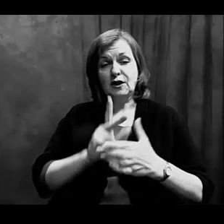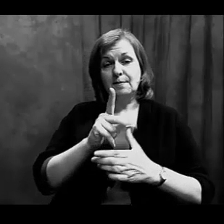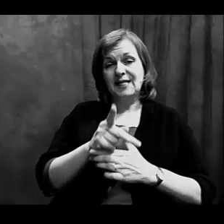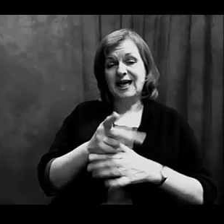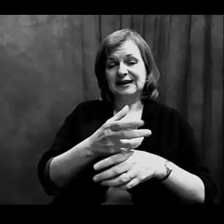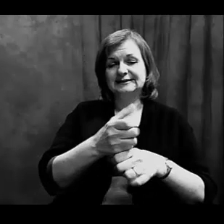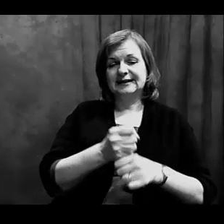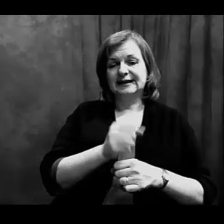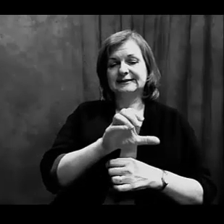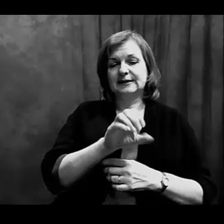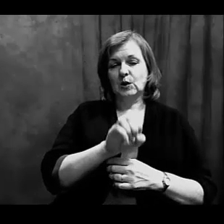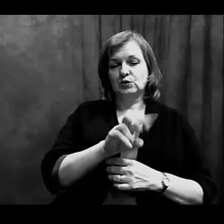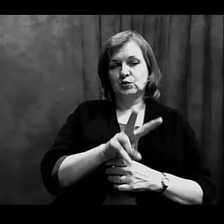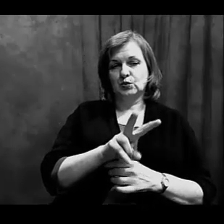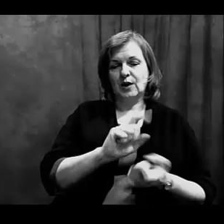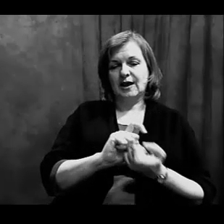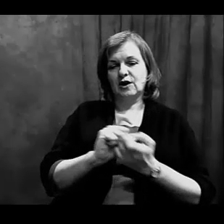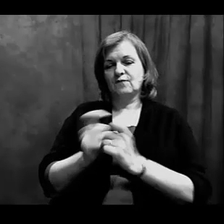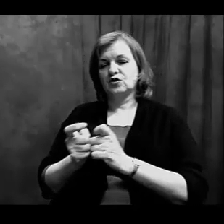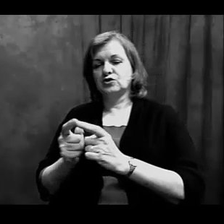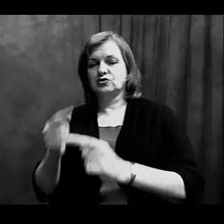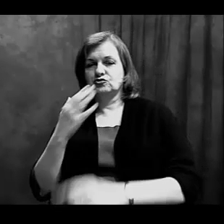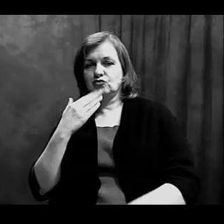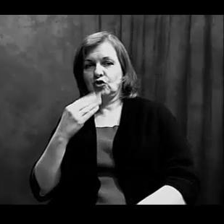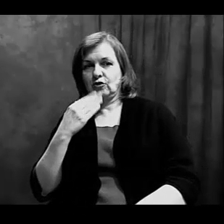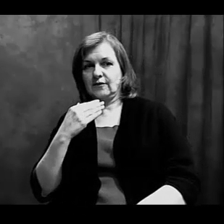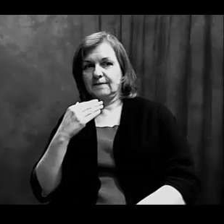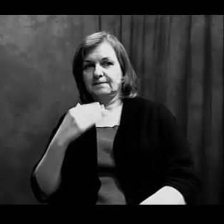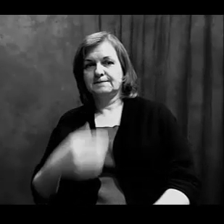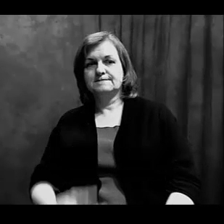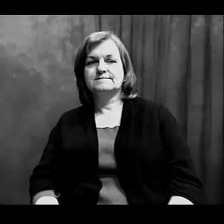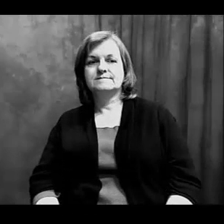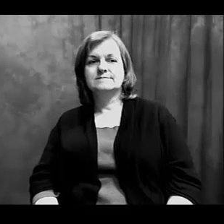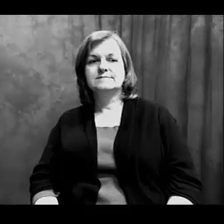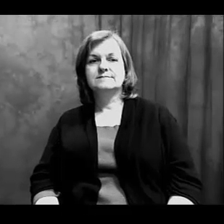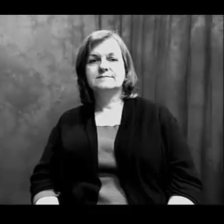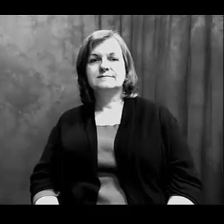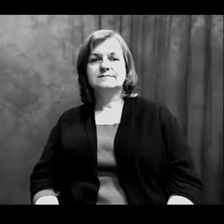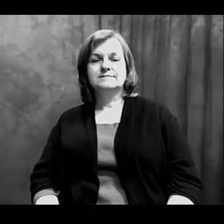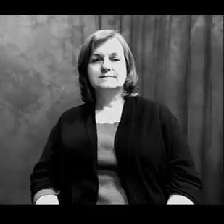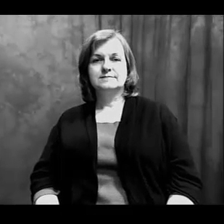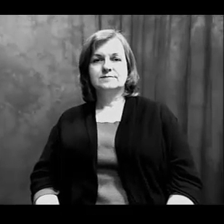plant's ability to convert CO2 into sugars.